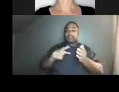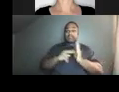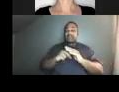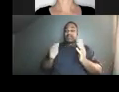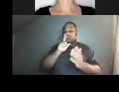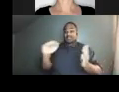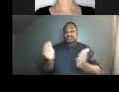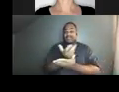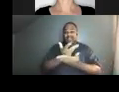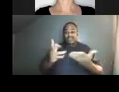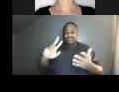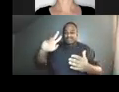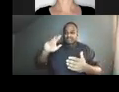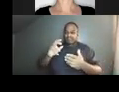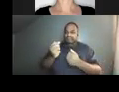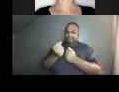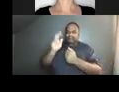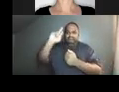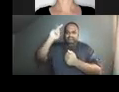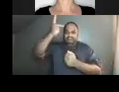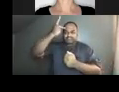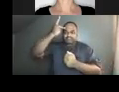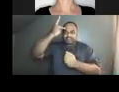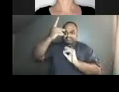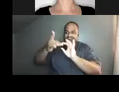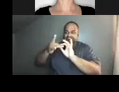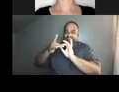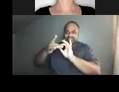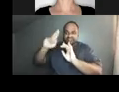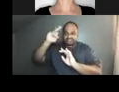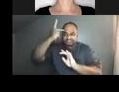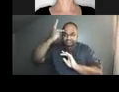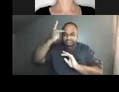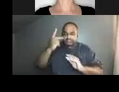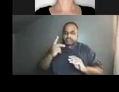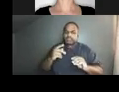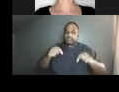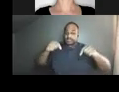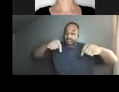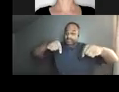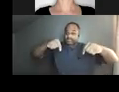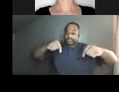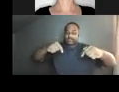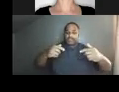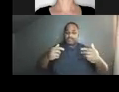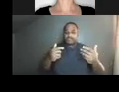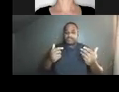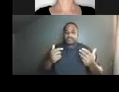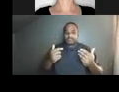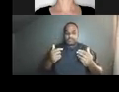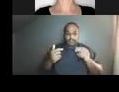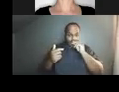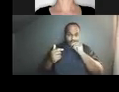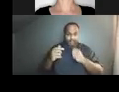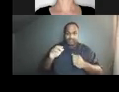actually. Everything is politicized. Well, this is a very politicized example because it is a recent